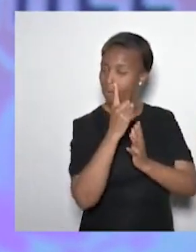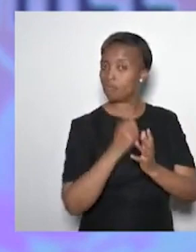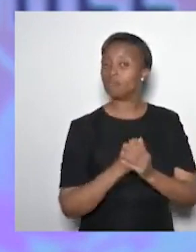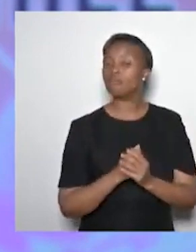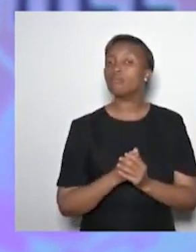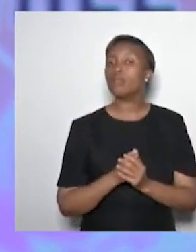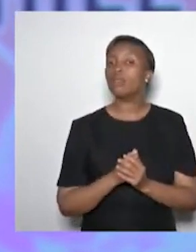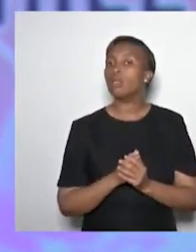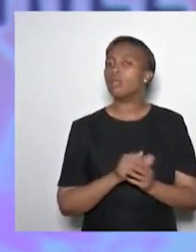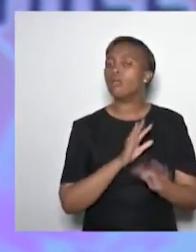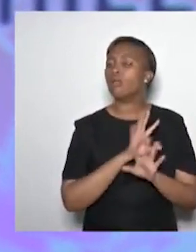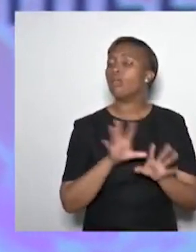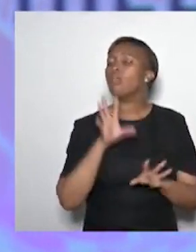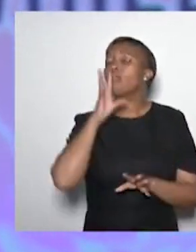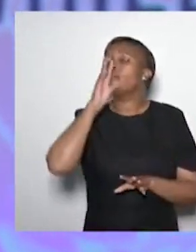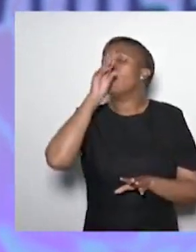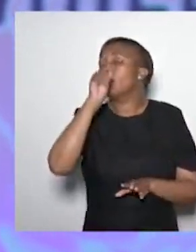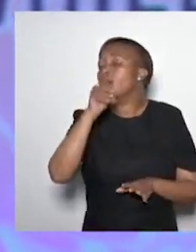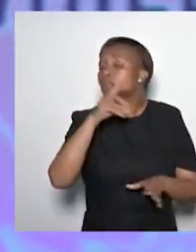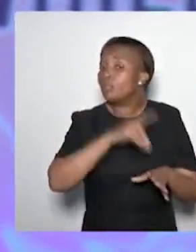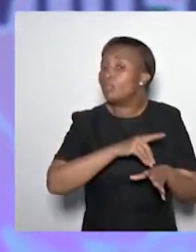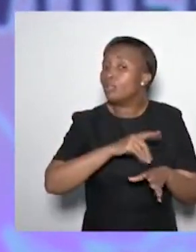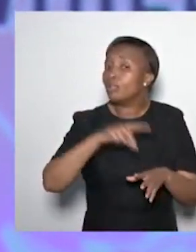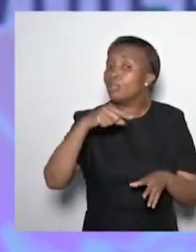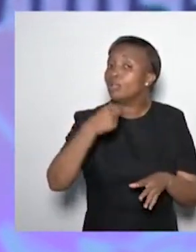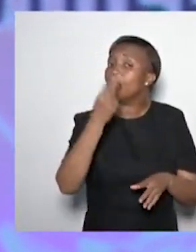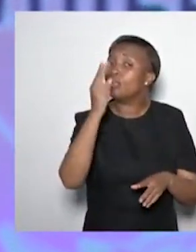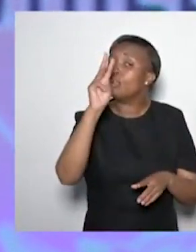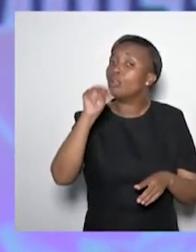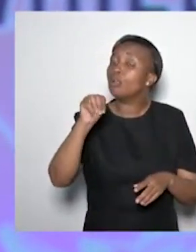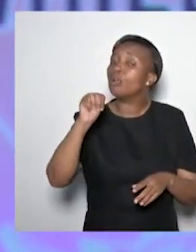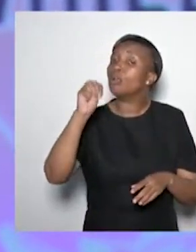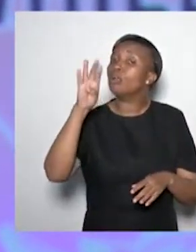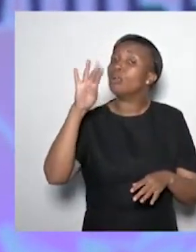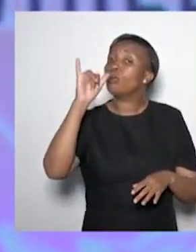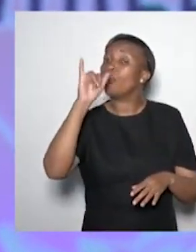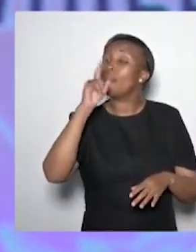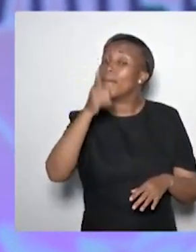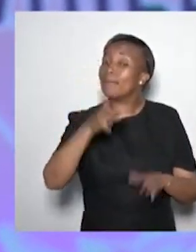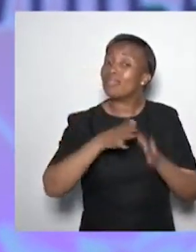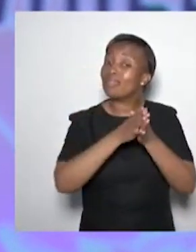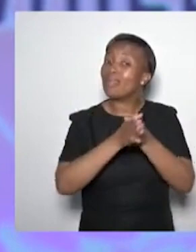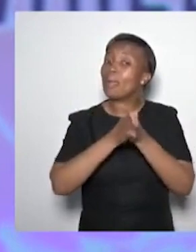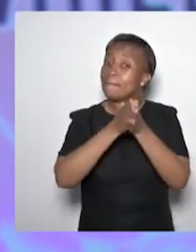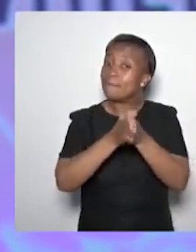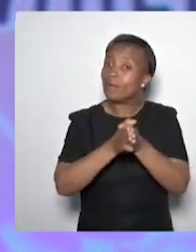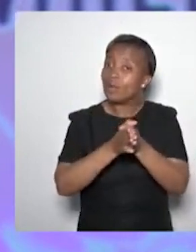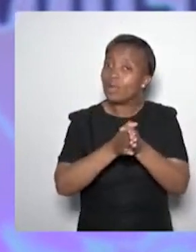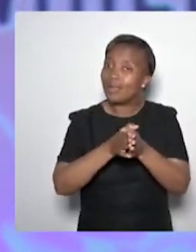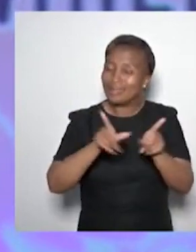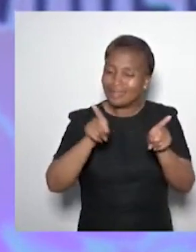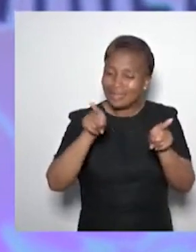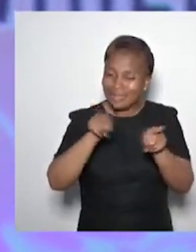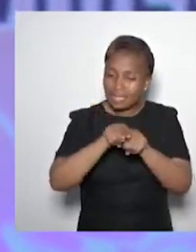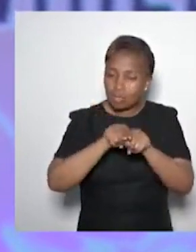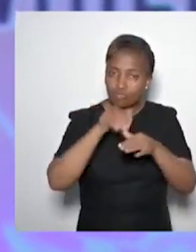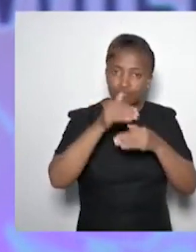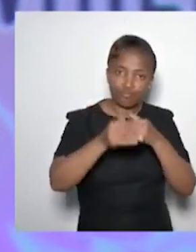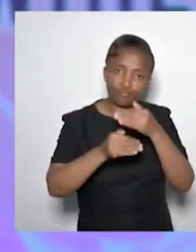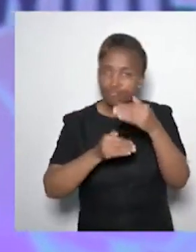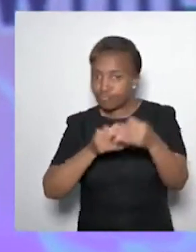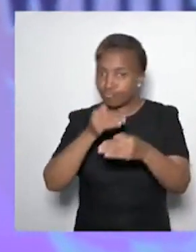And I hadn't asked Dr. Gumbi to pray for me, but they pray for us in the same cycle of